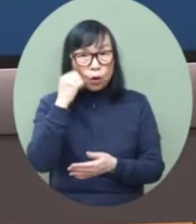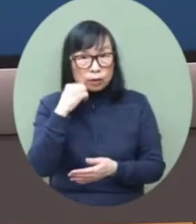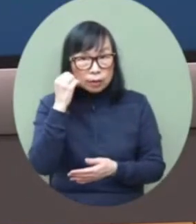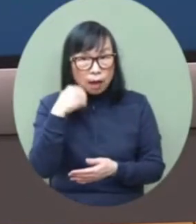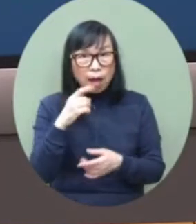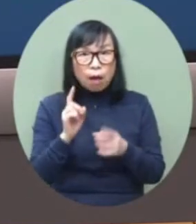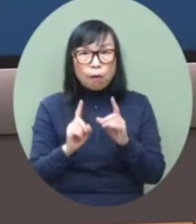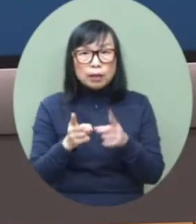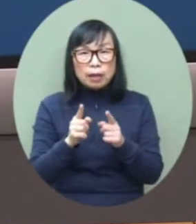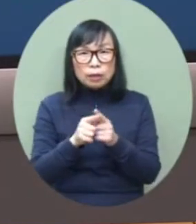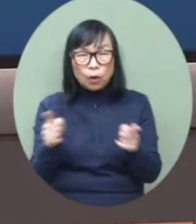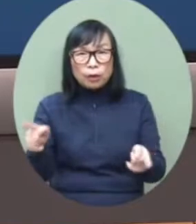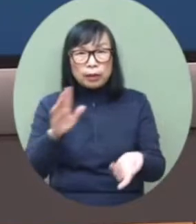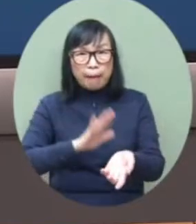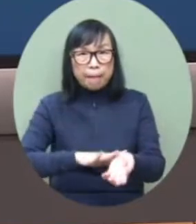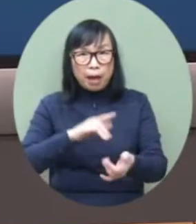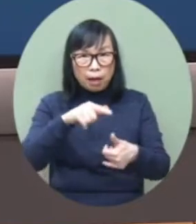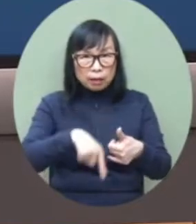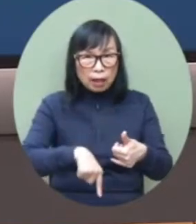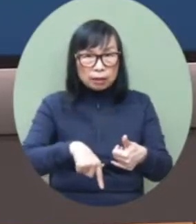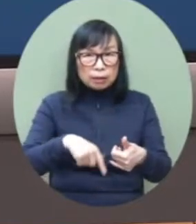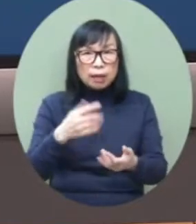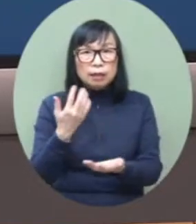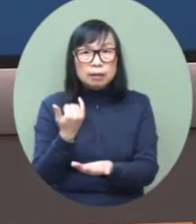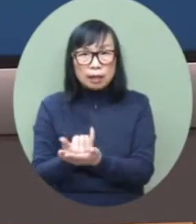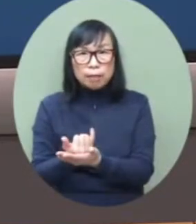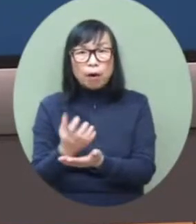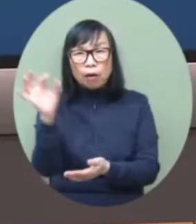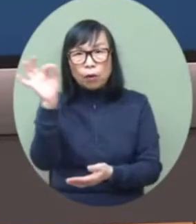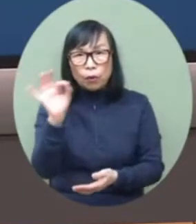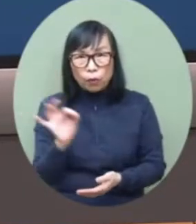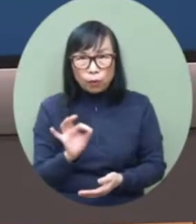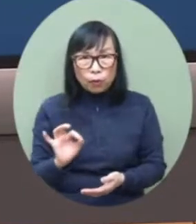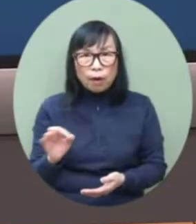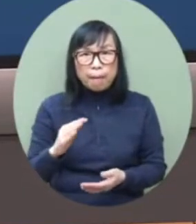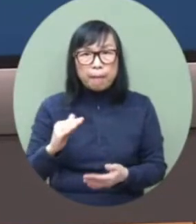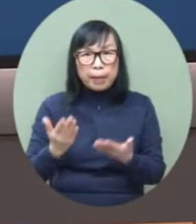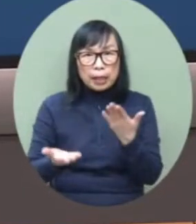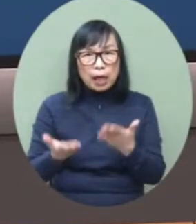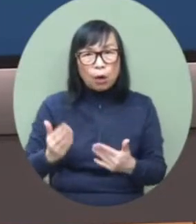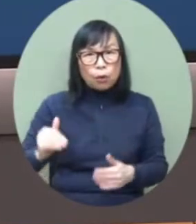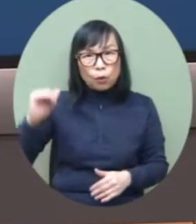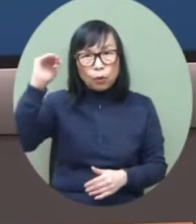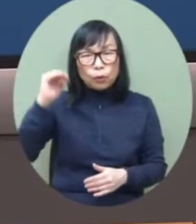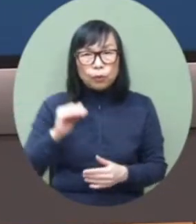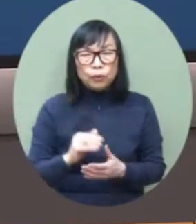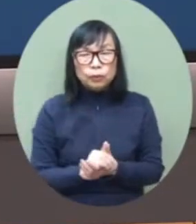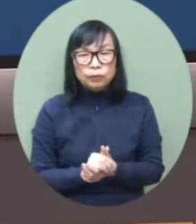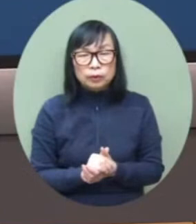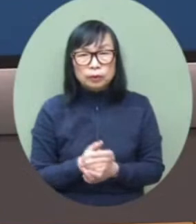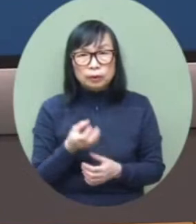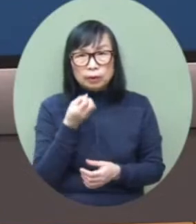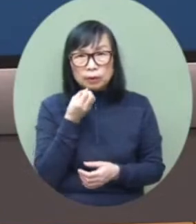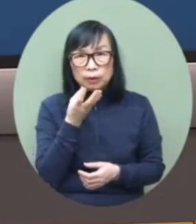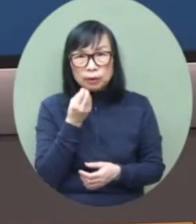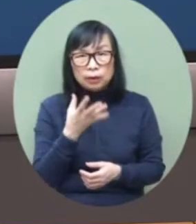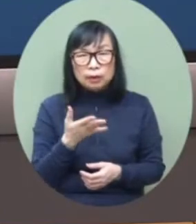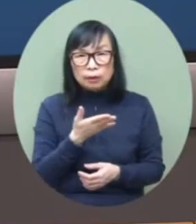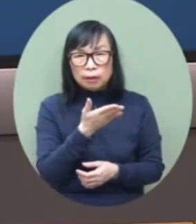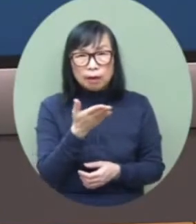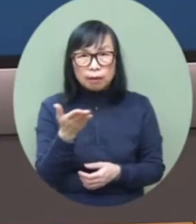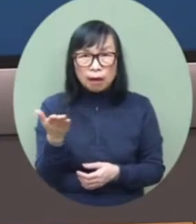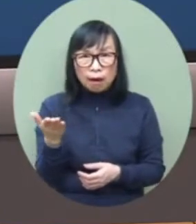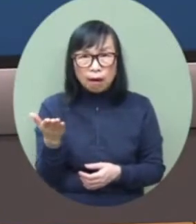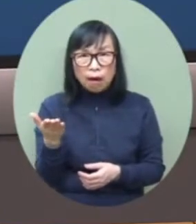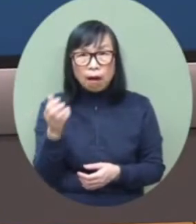COVID, when it affects patients who are elderly or have chronic disease, they have a higher mortality rate. So